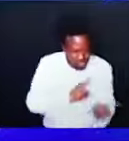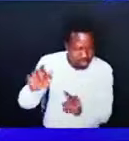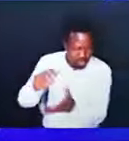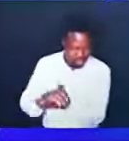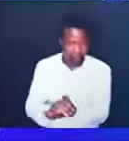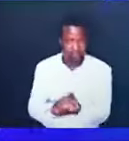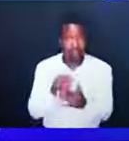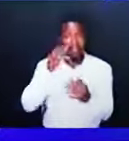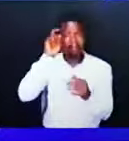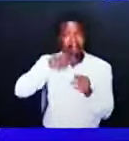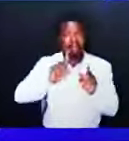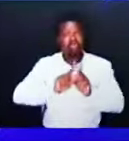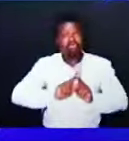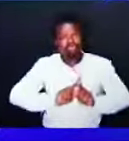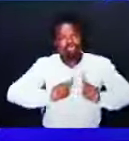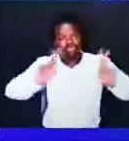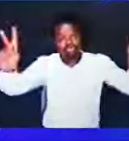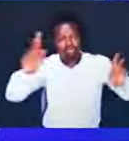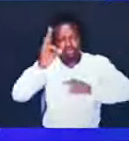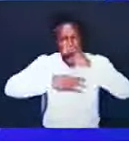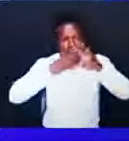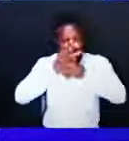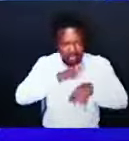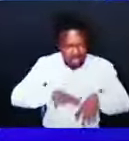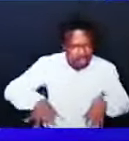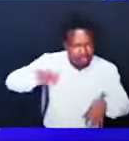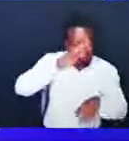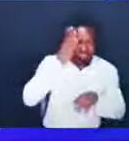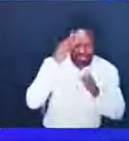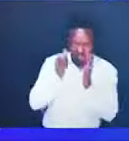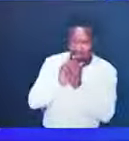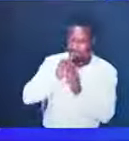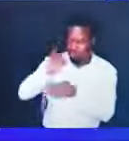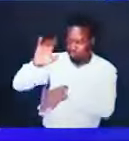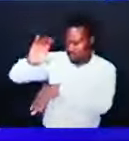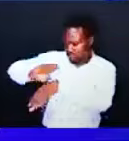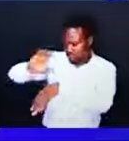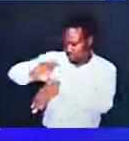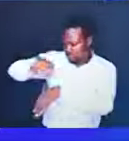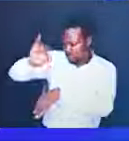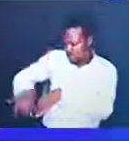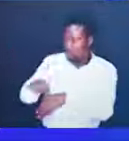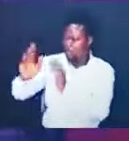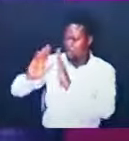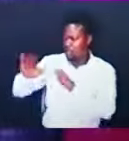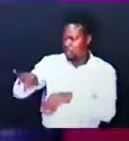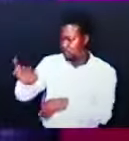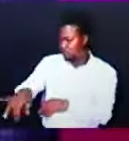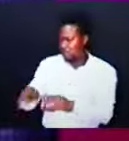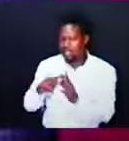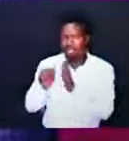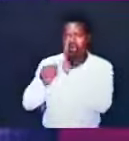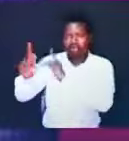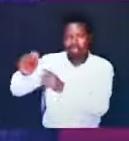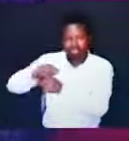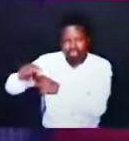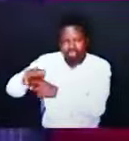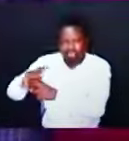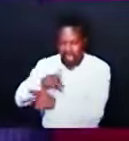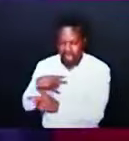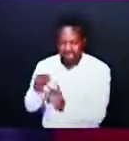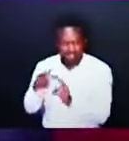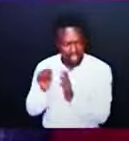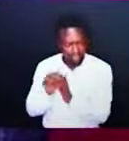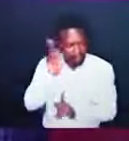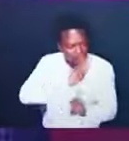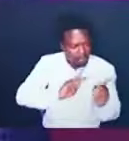church is truly the household of God, and that God is training us and dealing with us